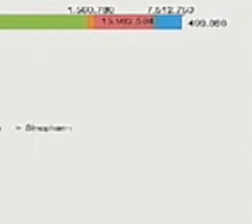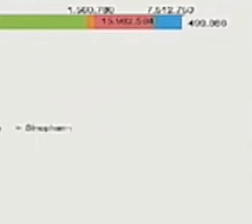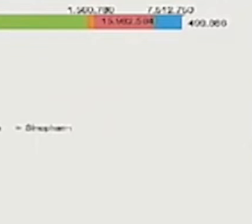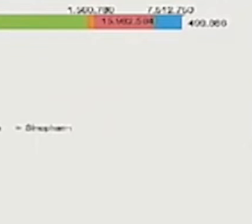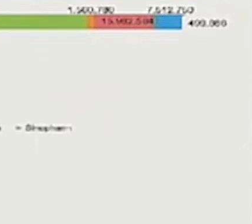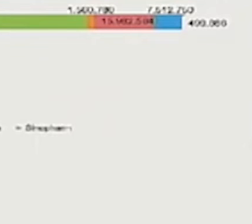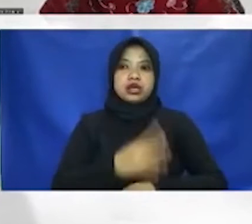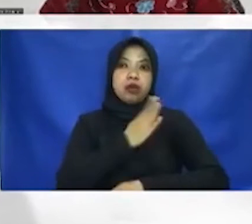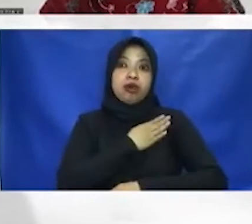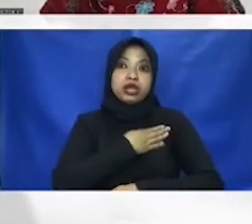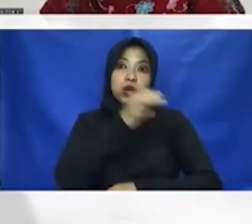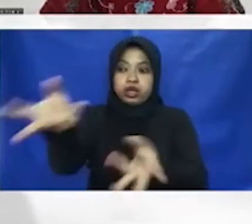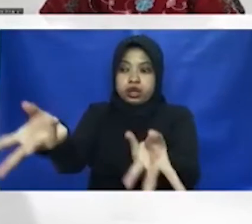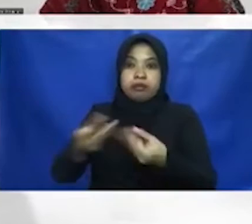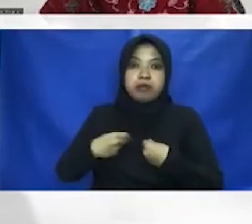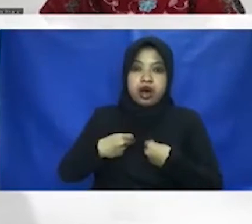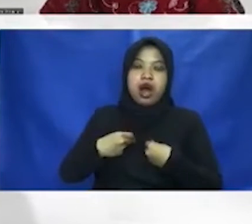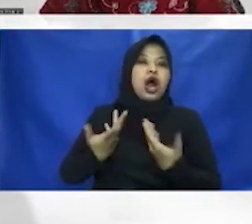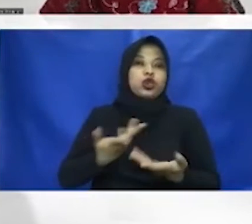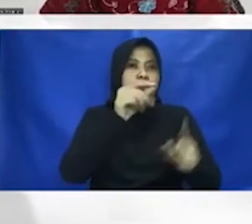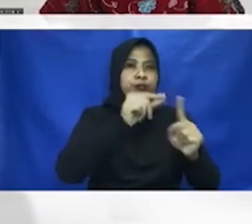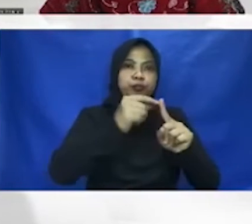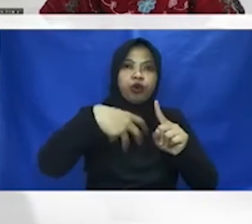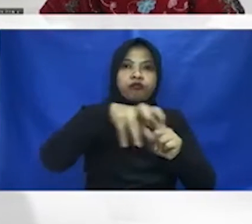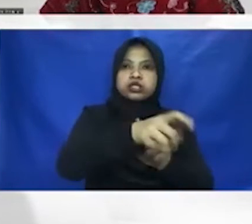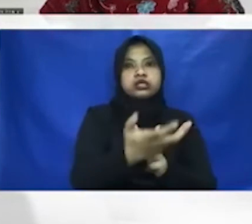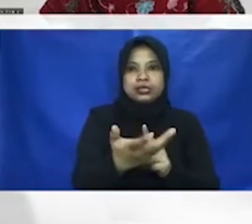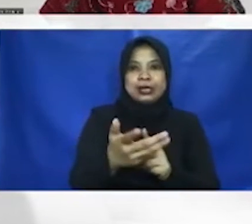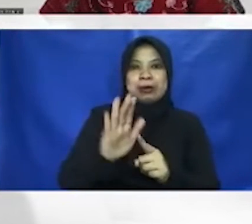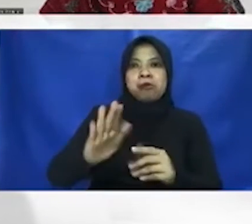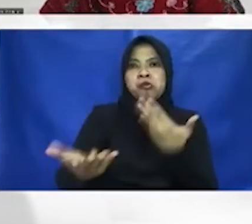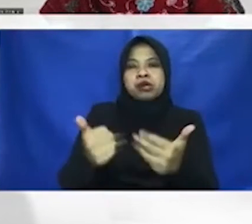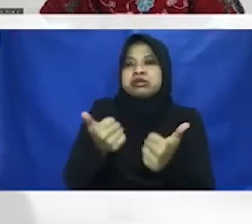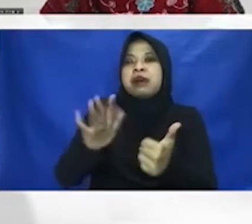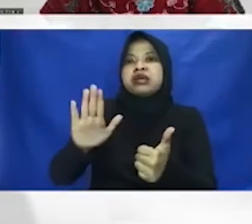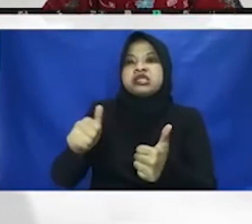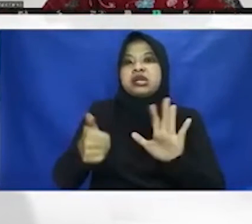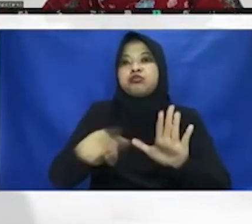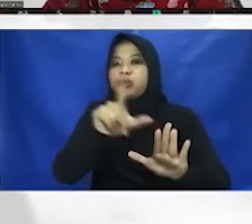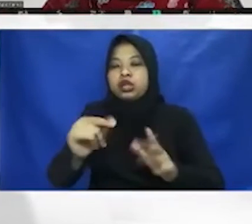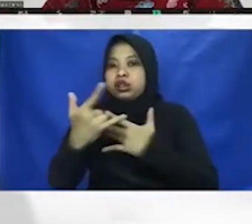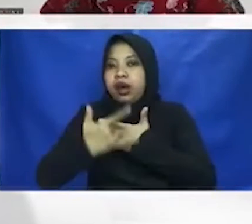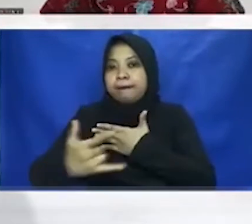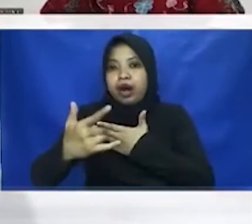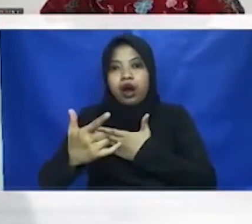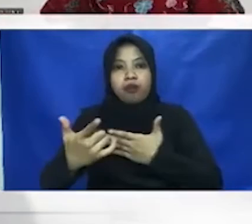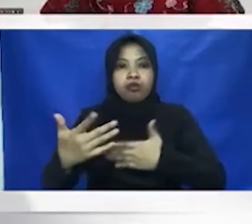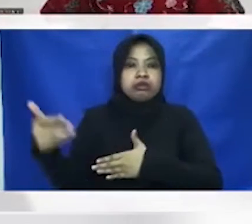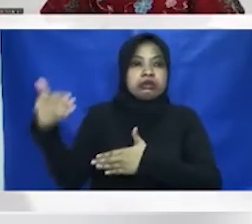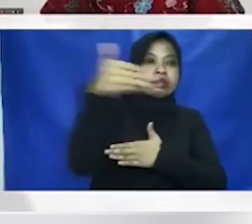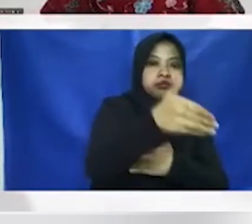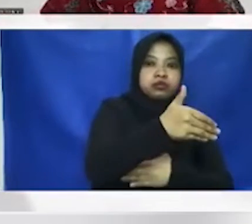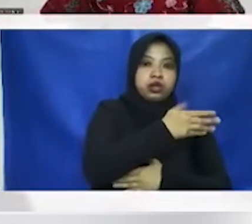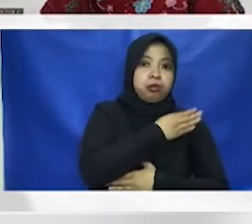29, 2021. Moreover, almost 17% had received their second dose. On top of the attempts